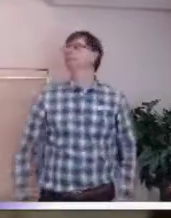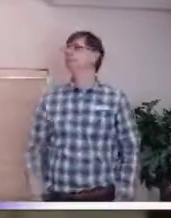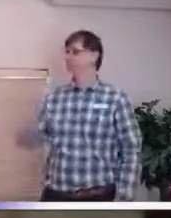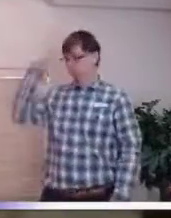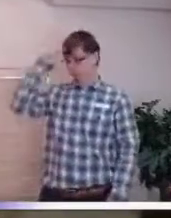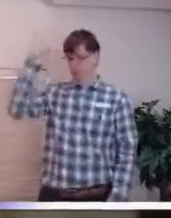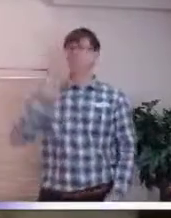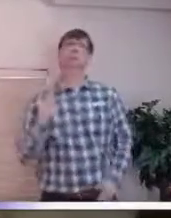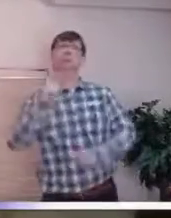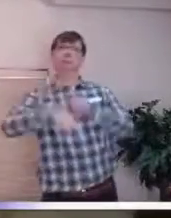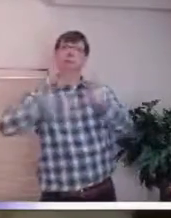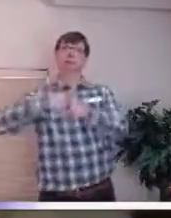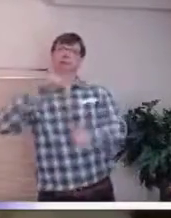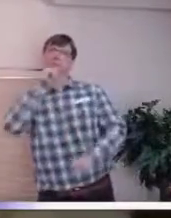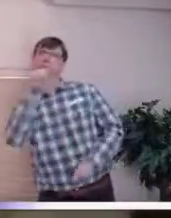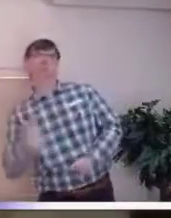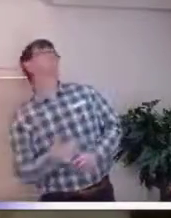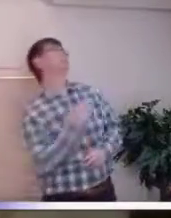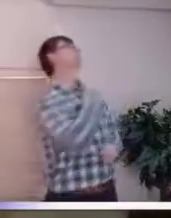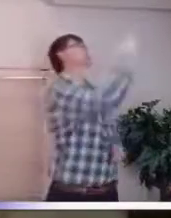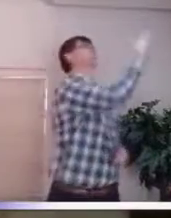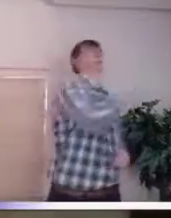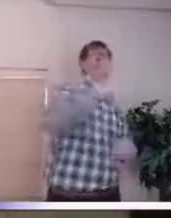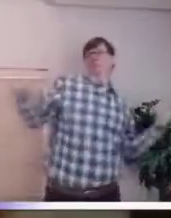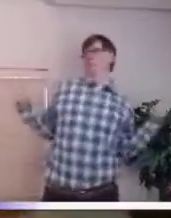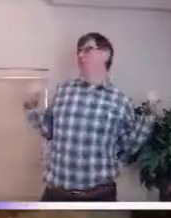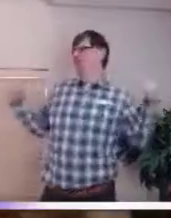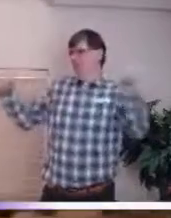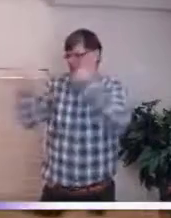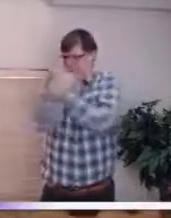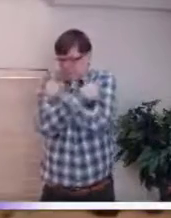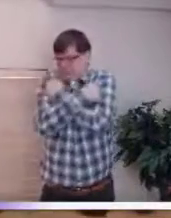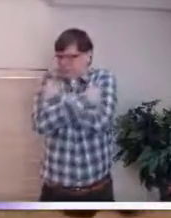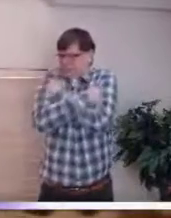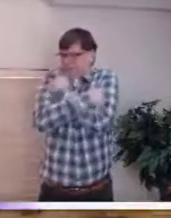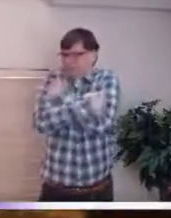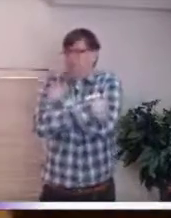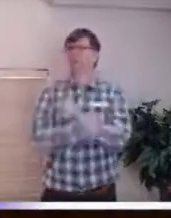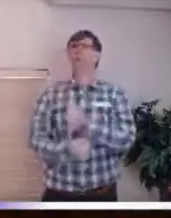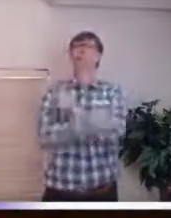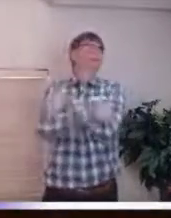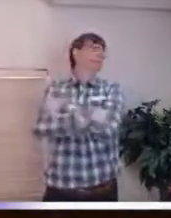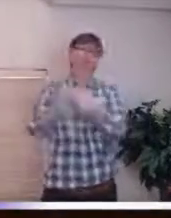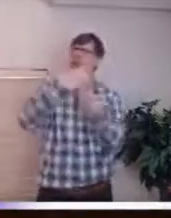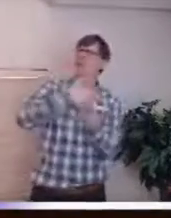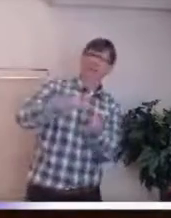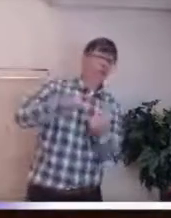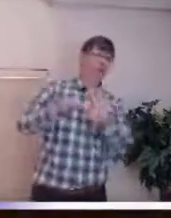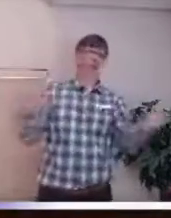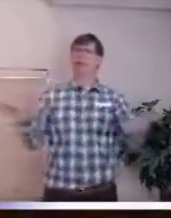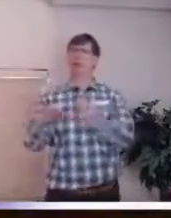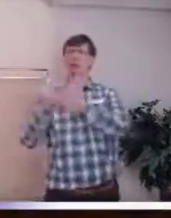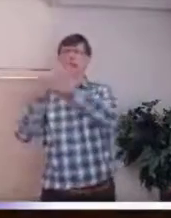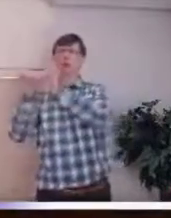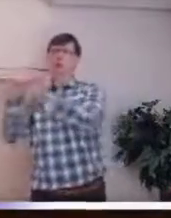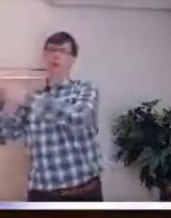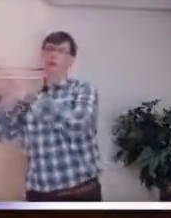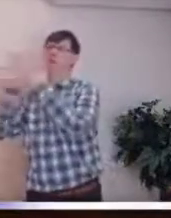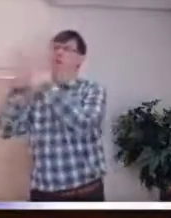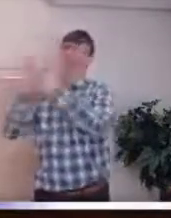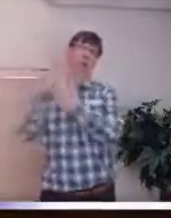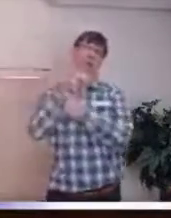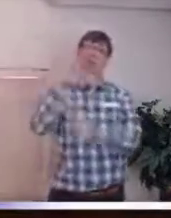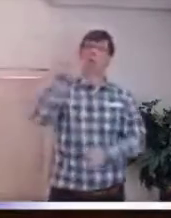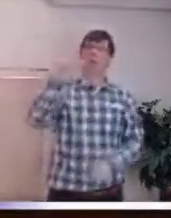How good is God? And then I got cold. Now, cold is something that I'm not used to. When we're in